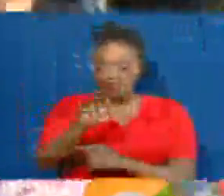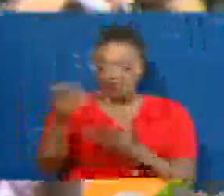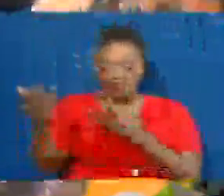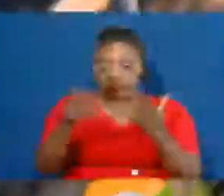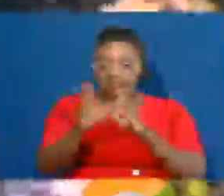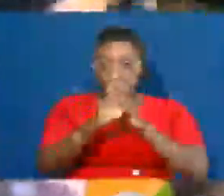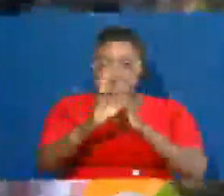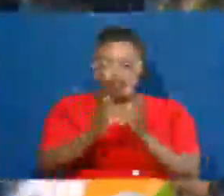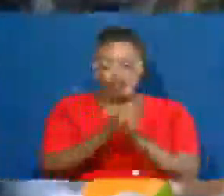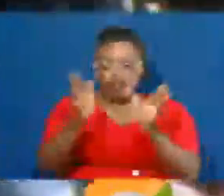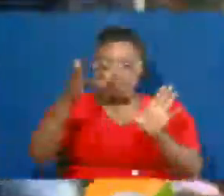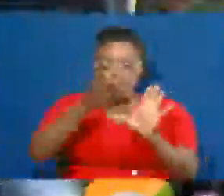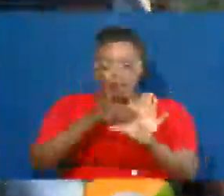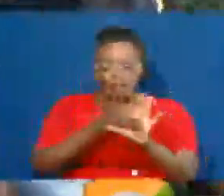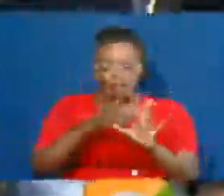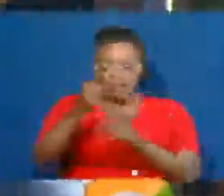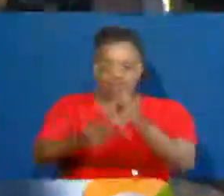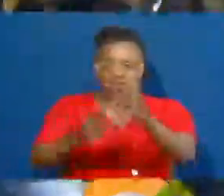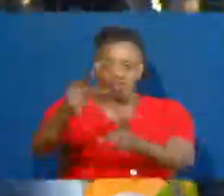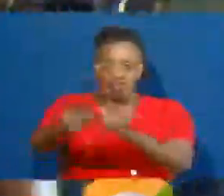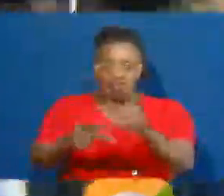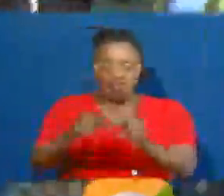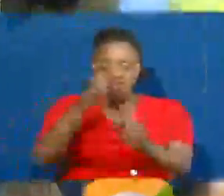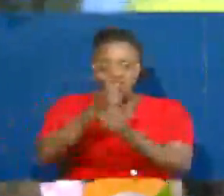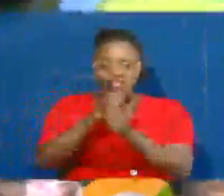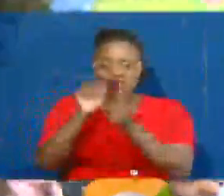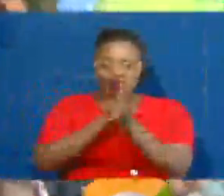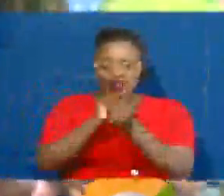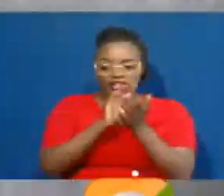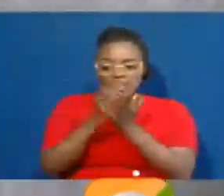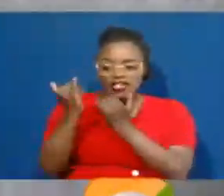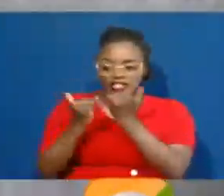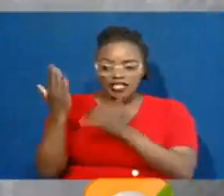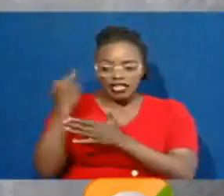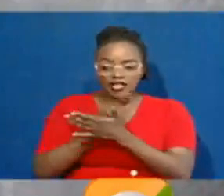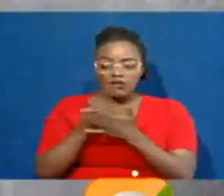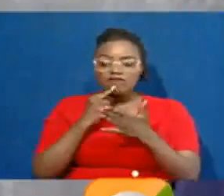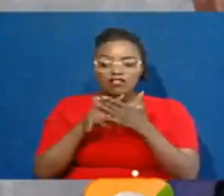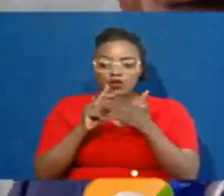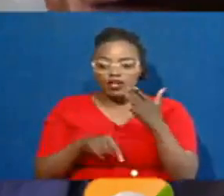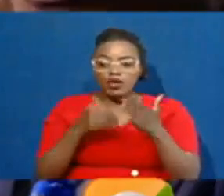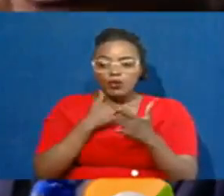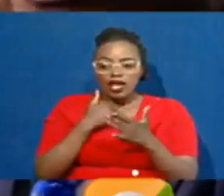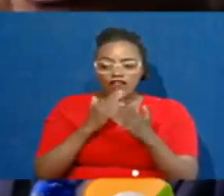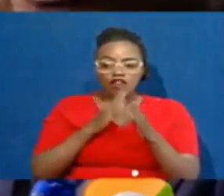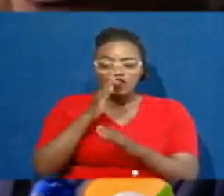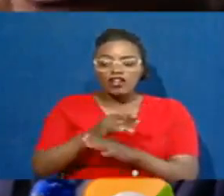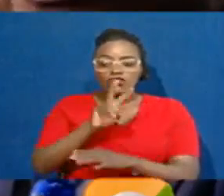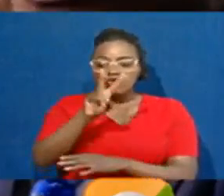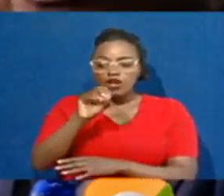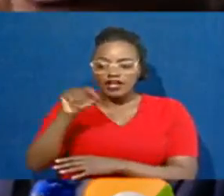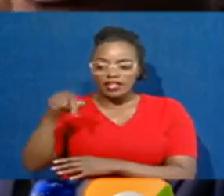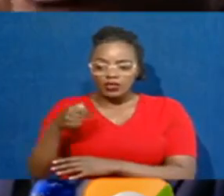tabled a report on the public participation process conducted on Friday and Saturday last week, stating that there were over